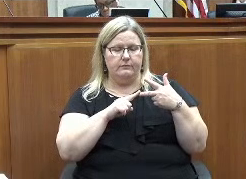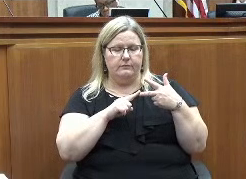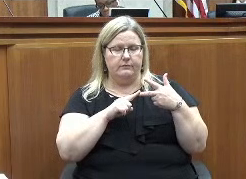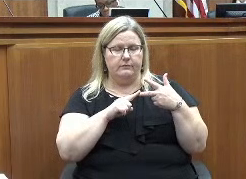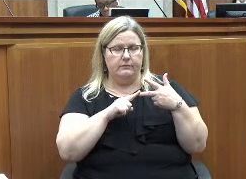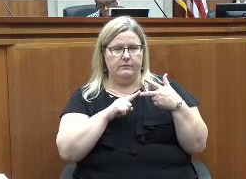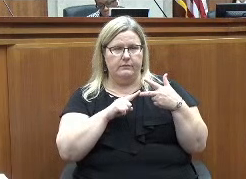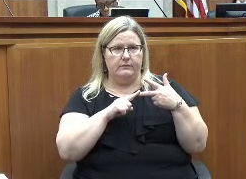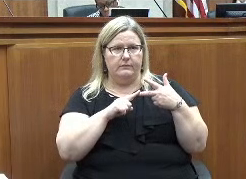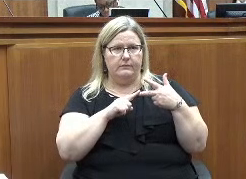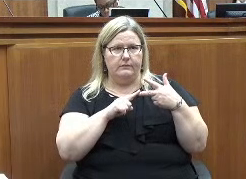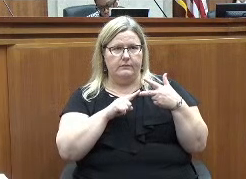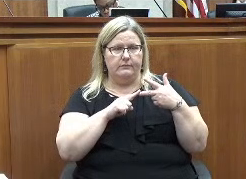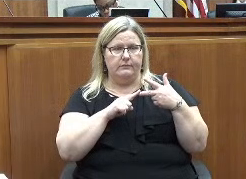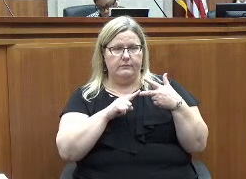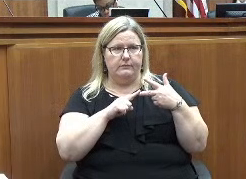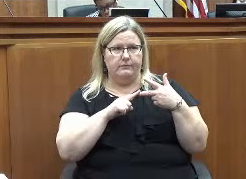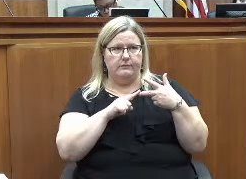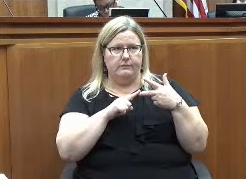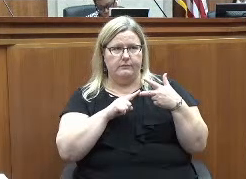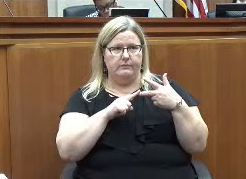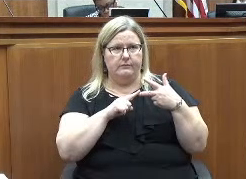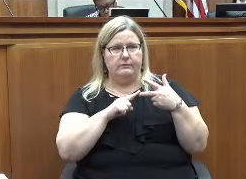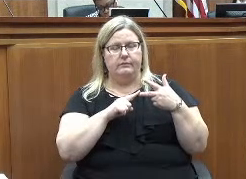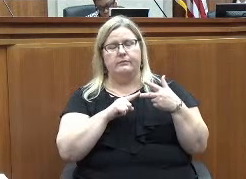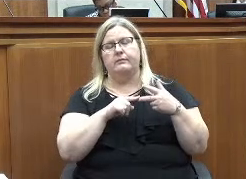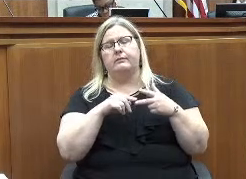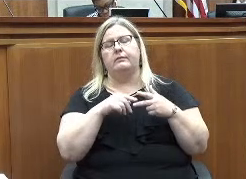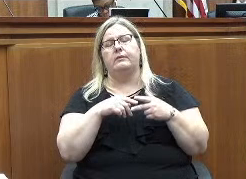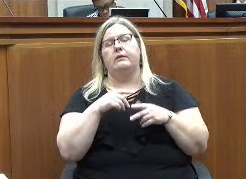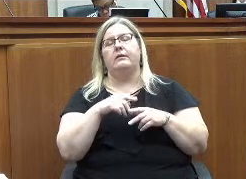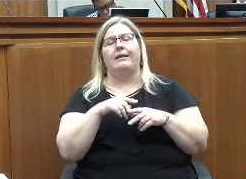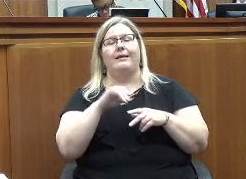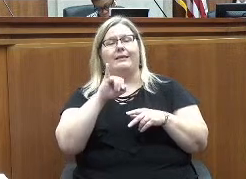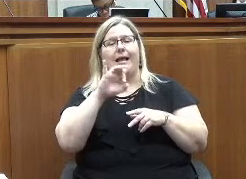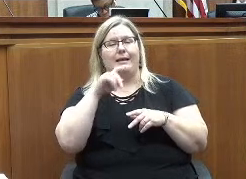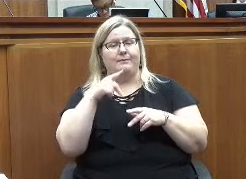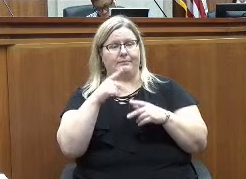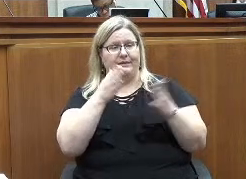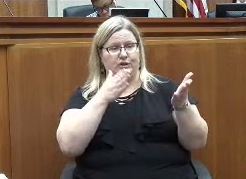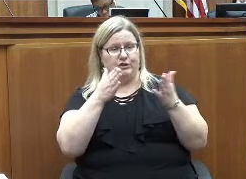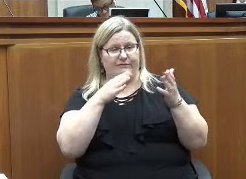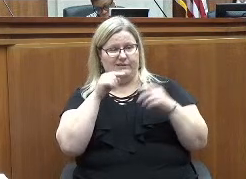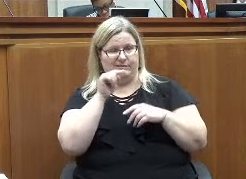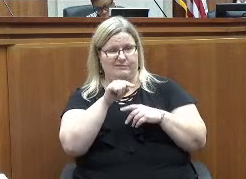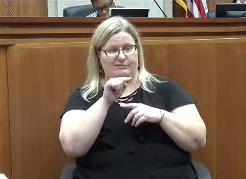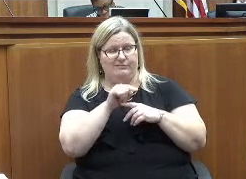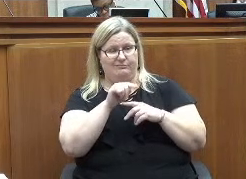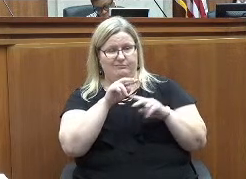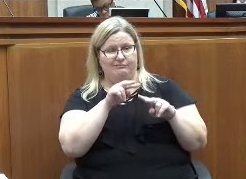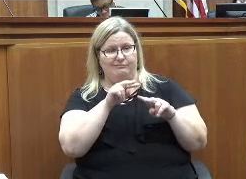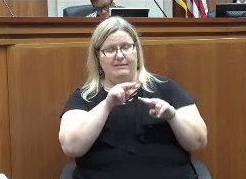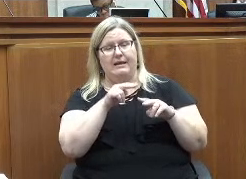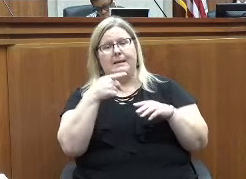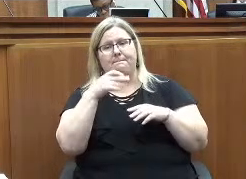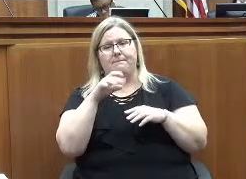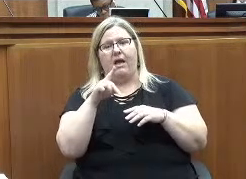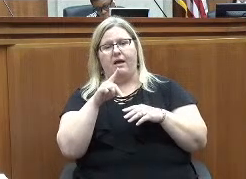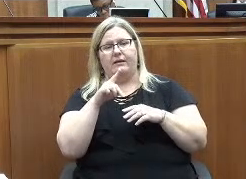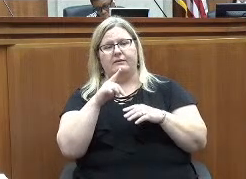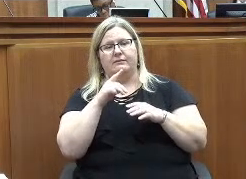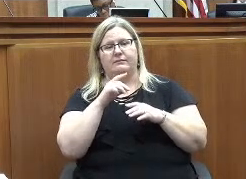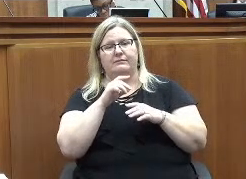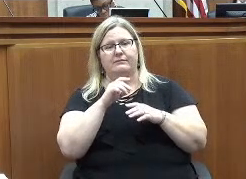that the provision of IEP services at pod sites is part of